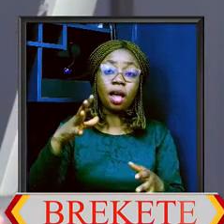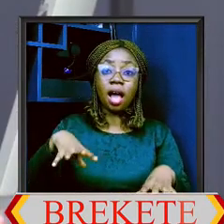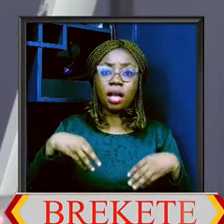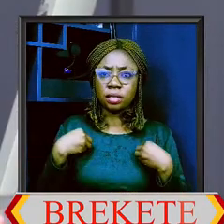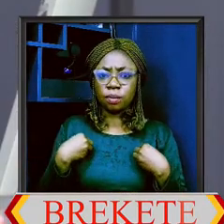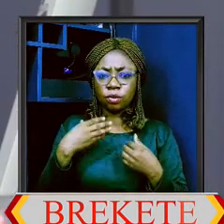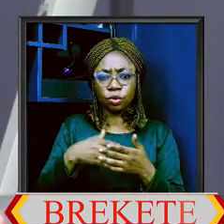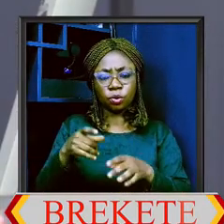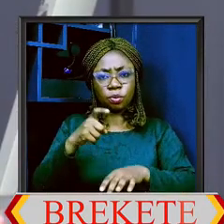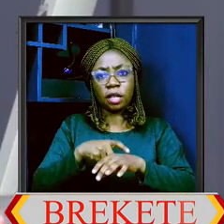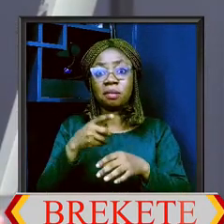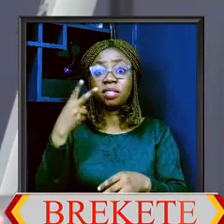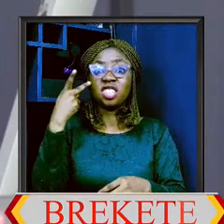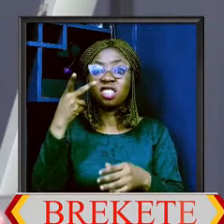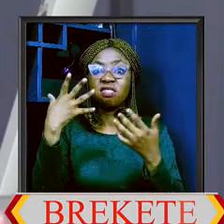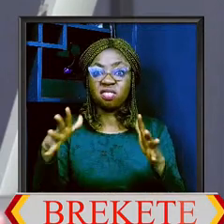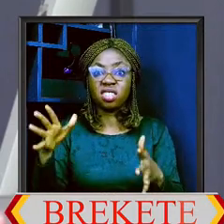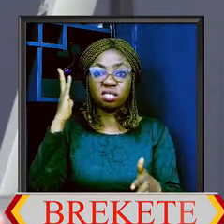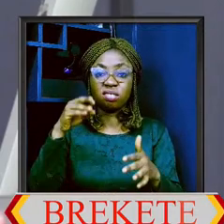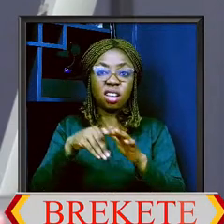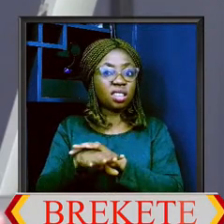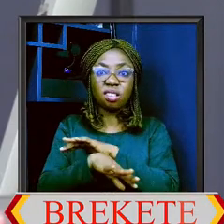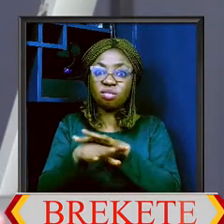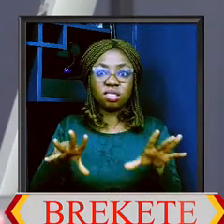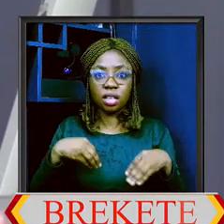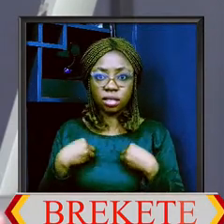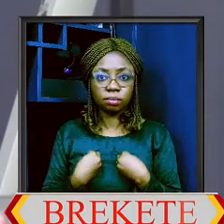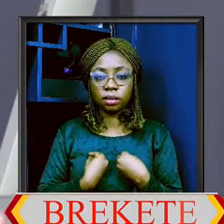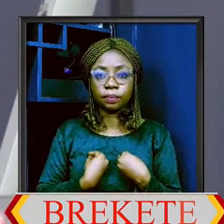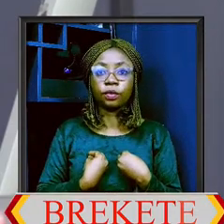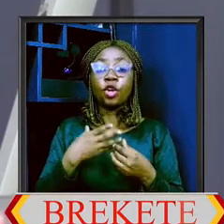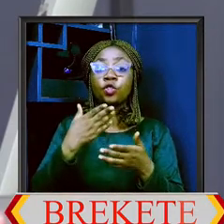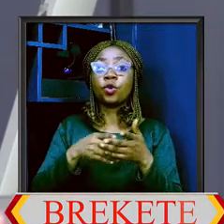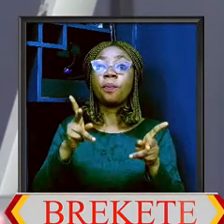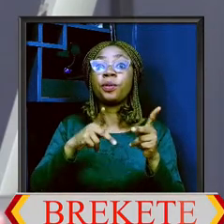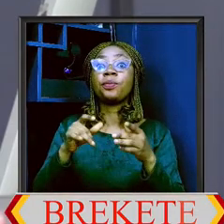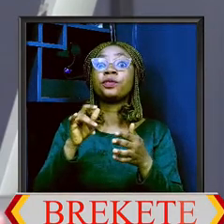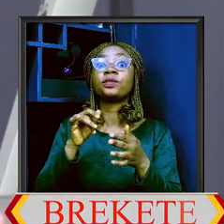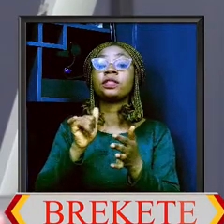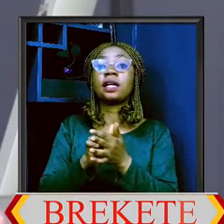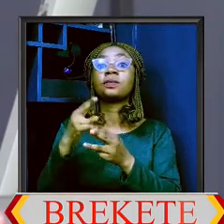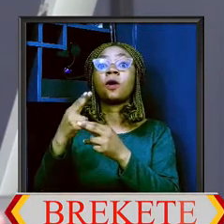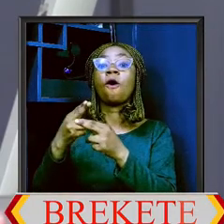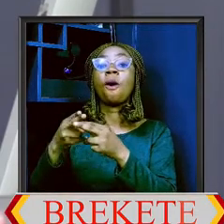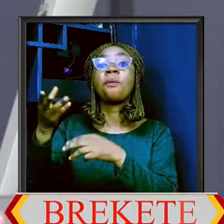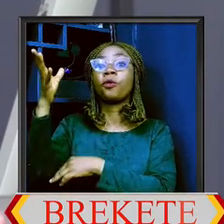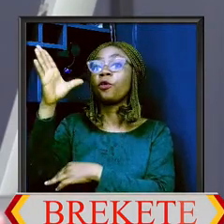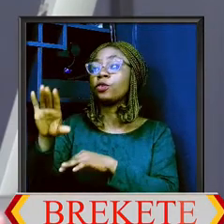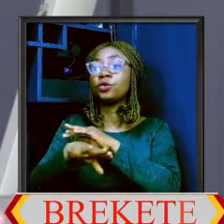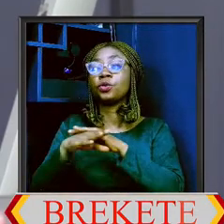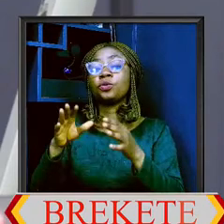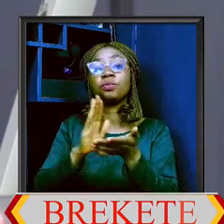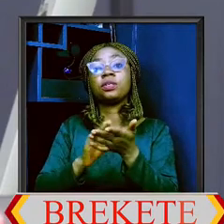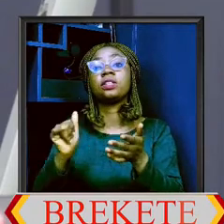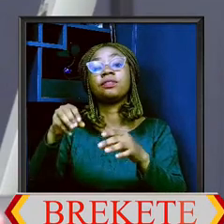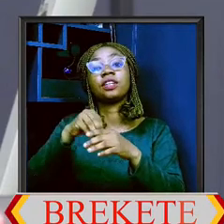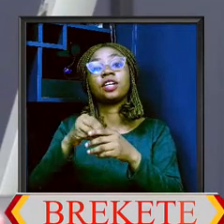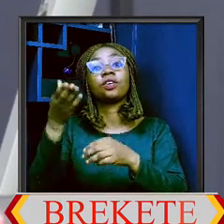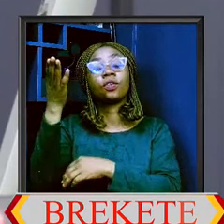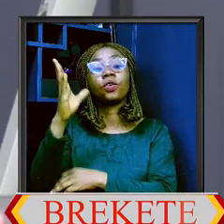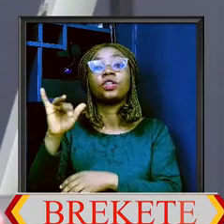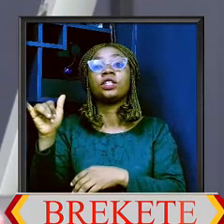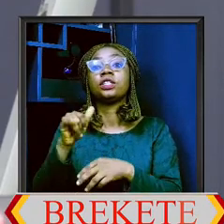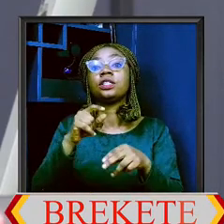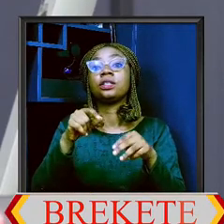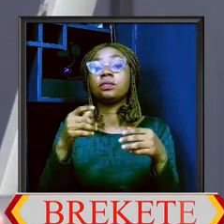finish go enter no accept some people say when they mention God they don't believe in God they know they fear God